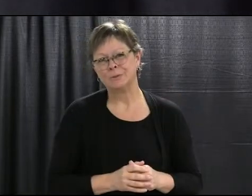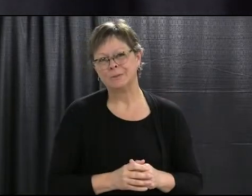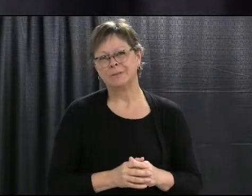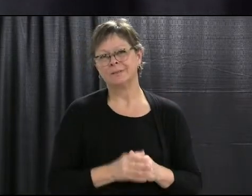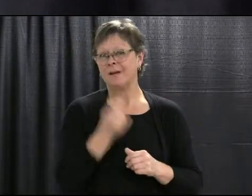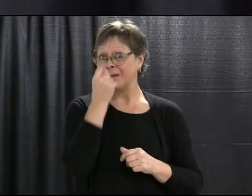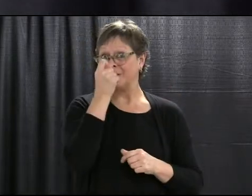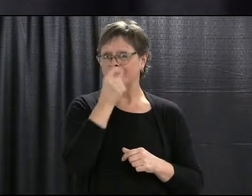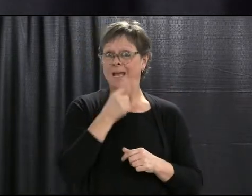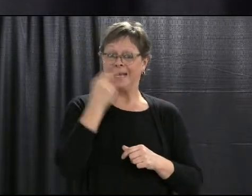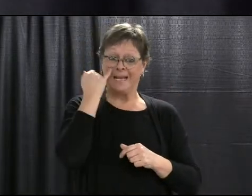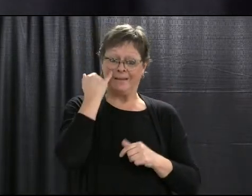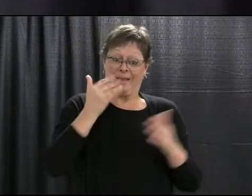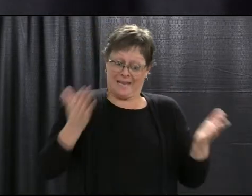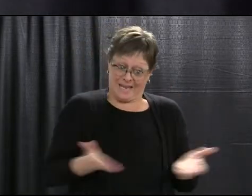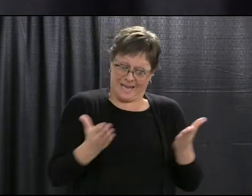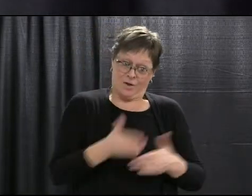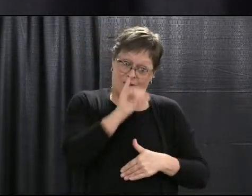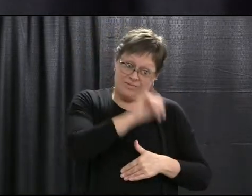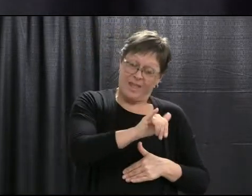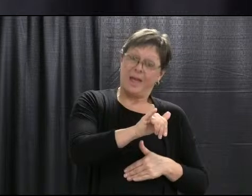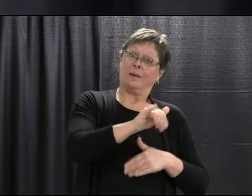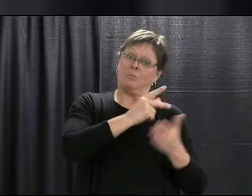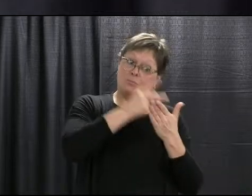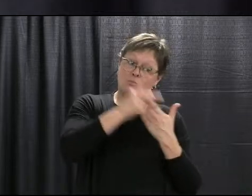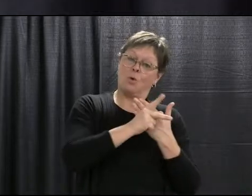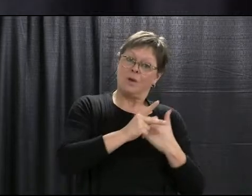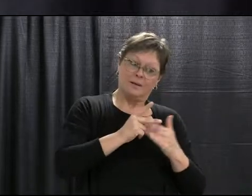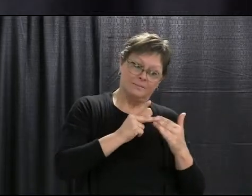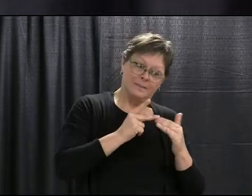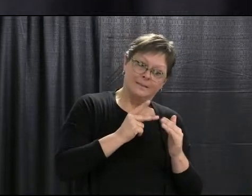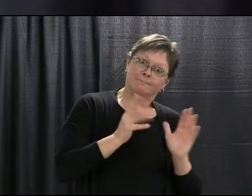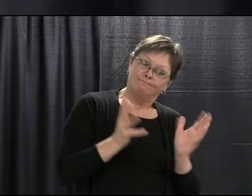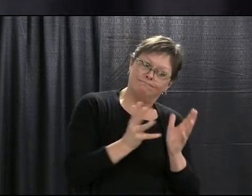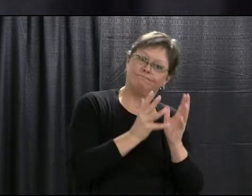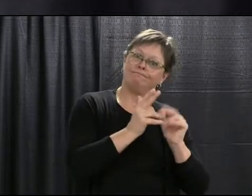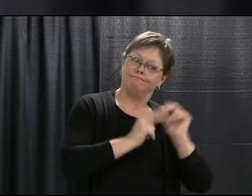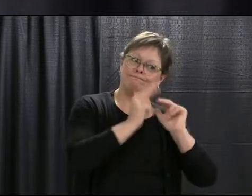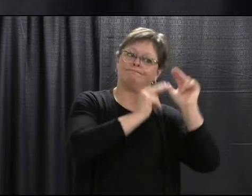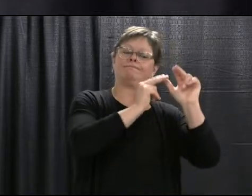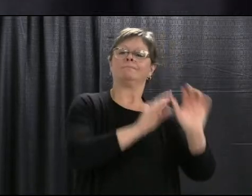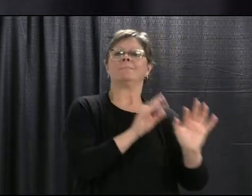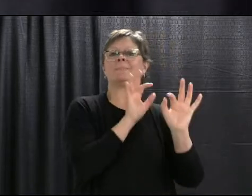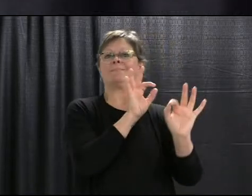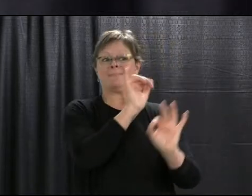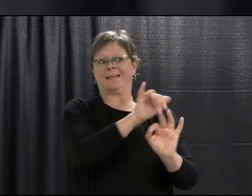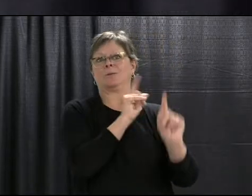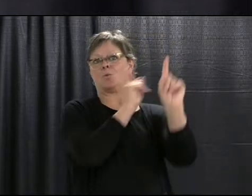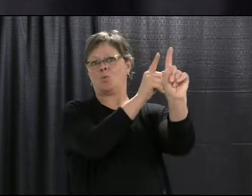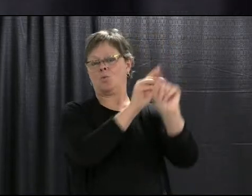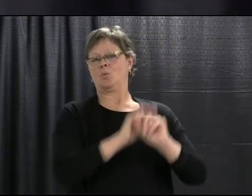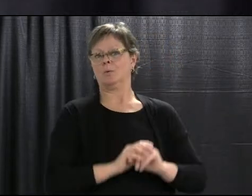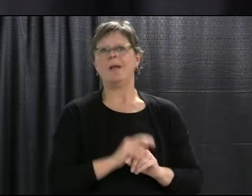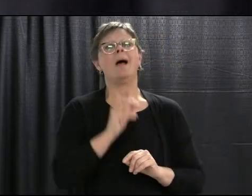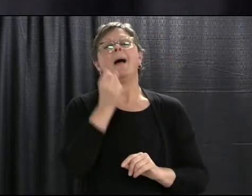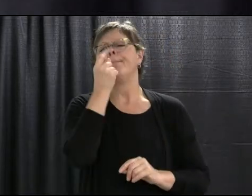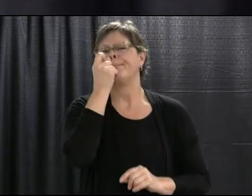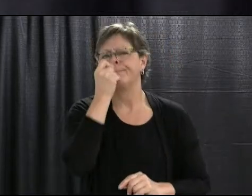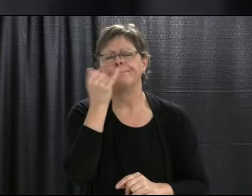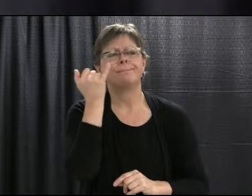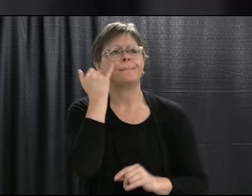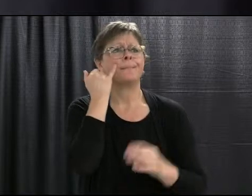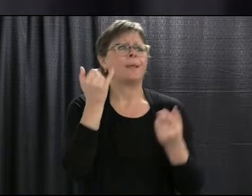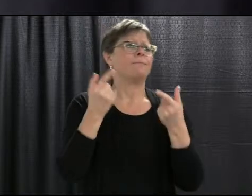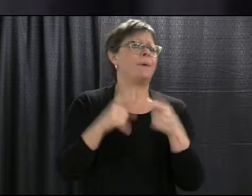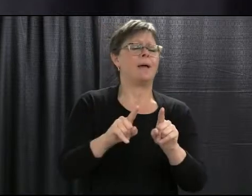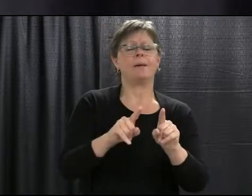here at home to grow our program to be self-sufficient is the goal. Now, I'm not saying that if we ever felt that we're in a spot where